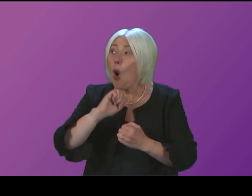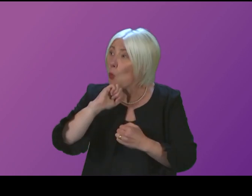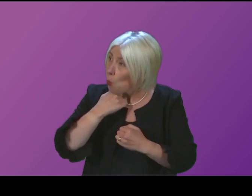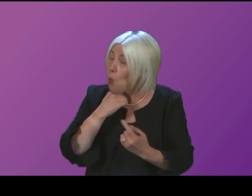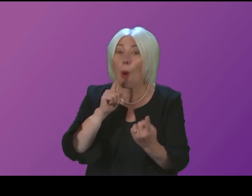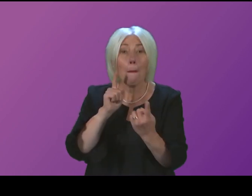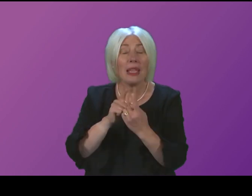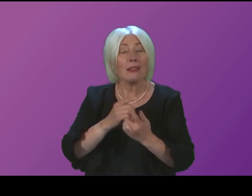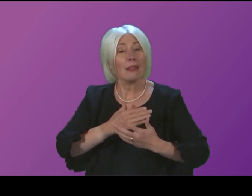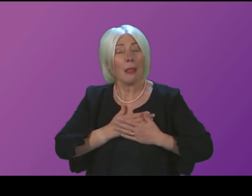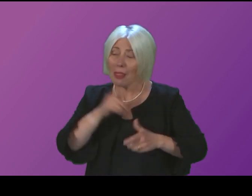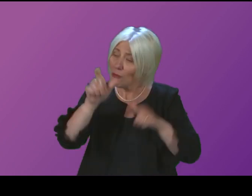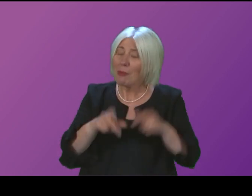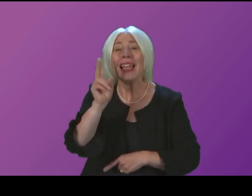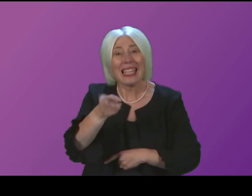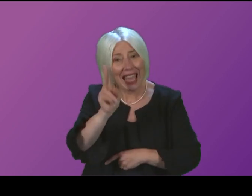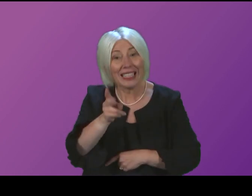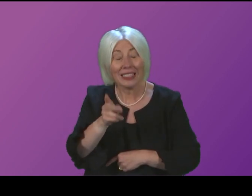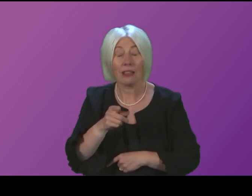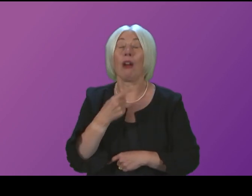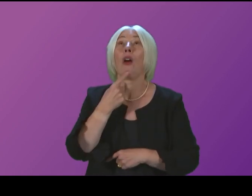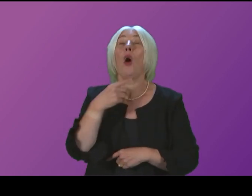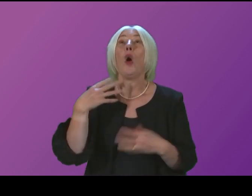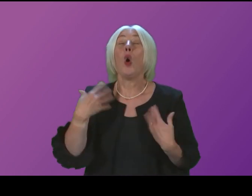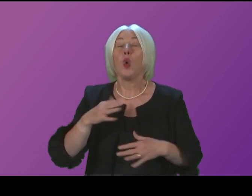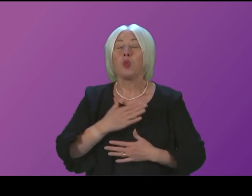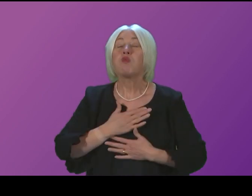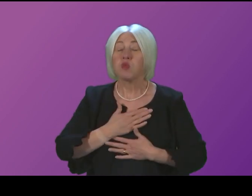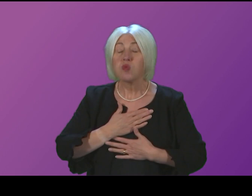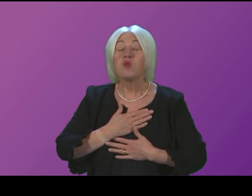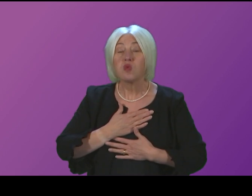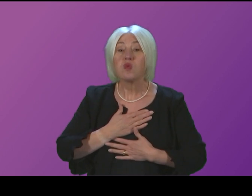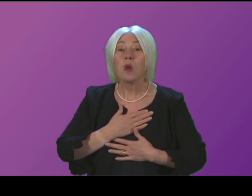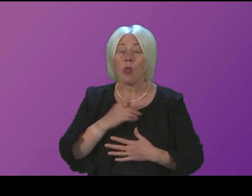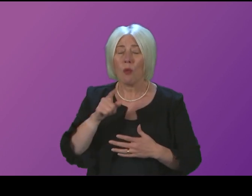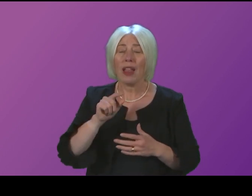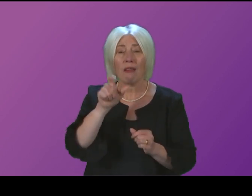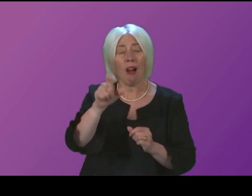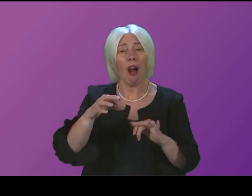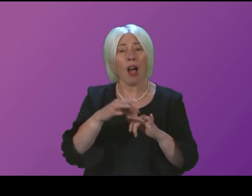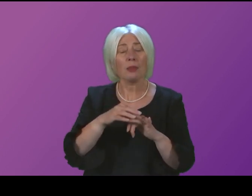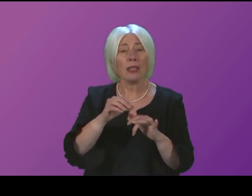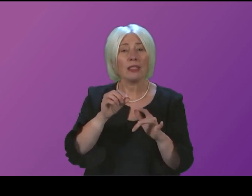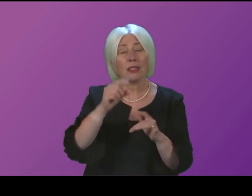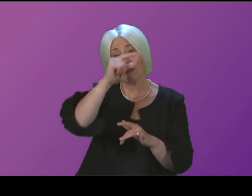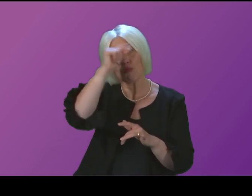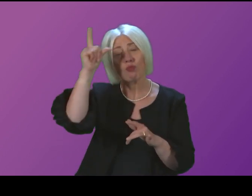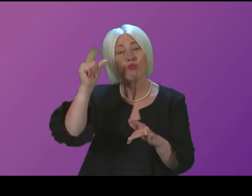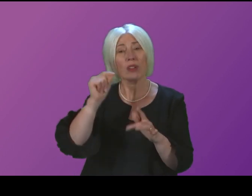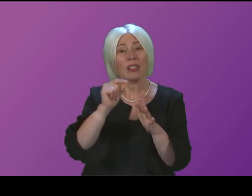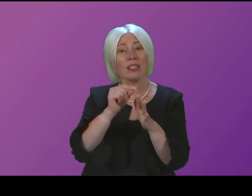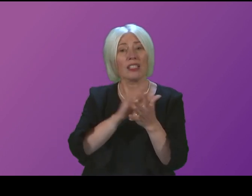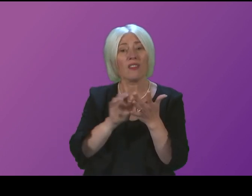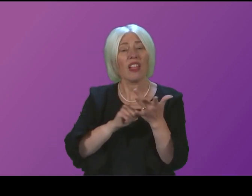ones again. Words which are more poignant than ever following the passing of her husband, Prince Philip, your father, who